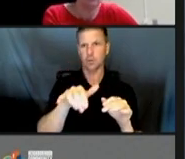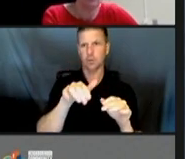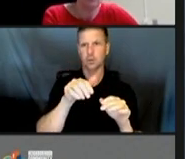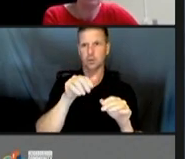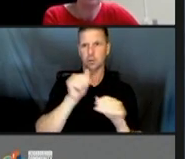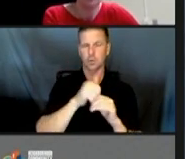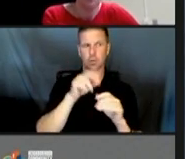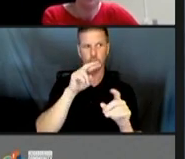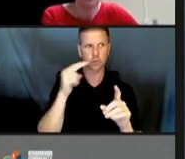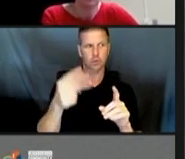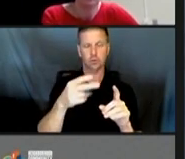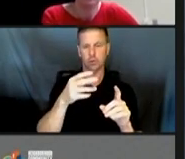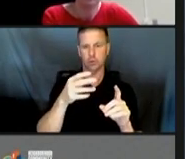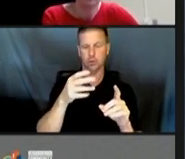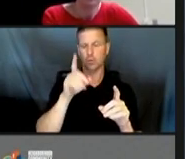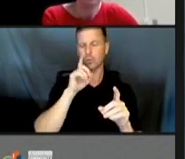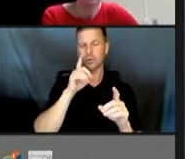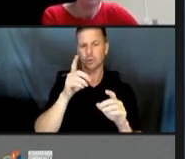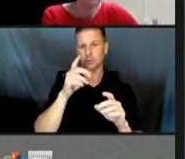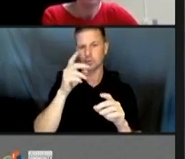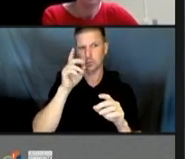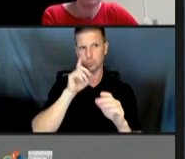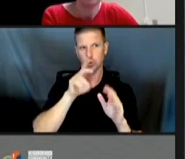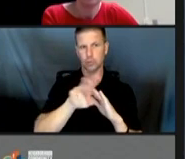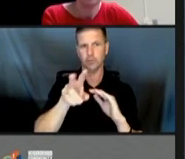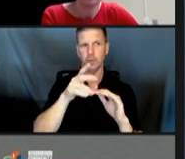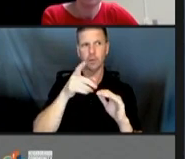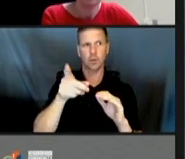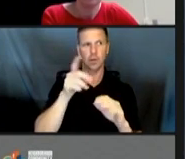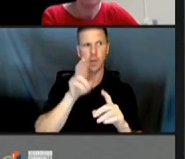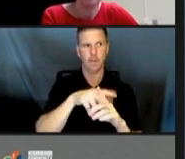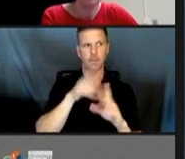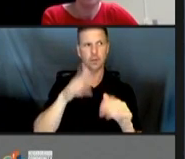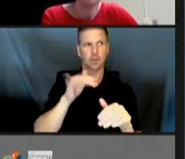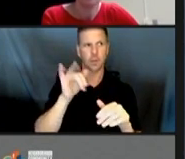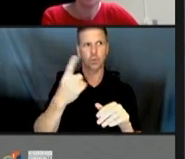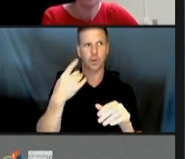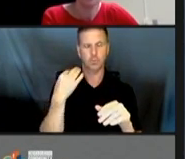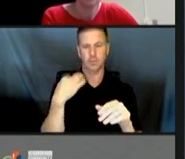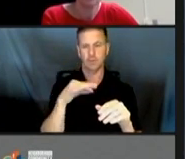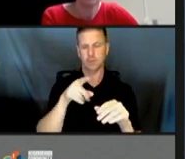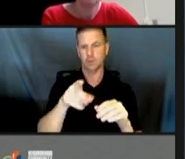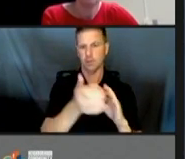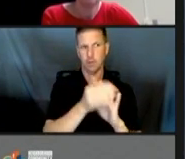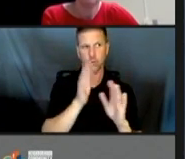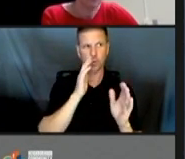prospective applicants is one benefit that these amendments will bring.